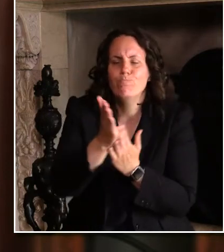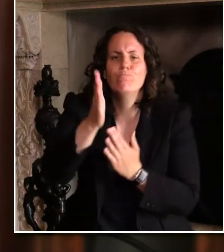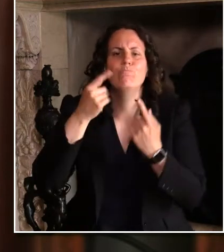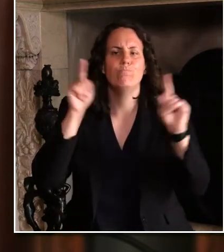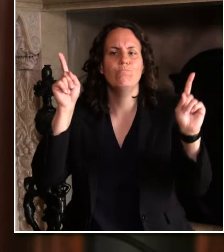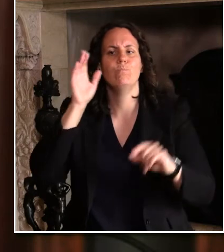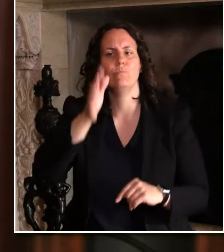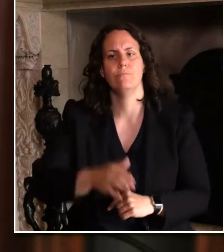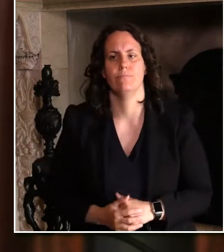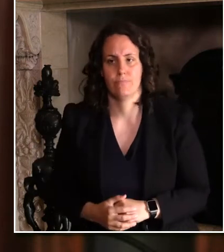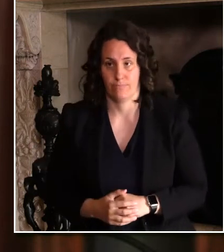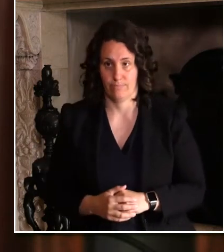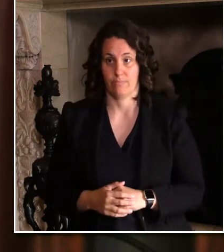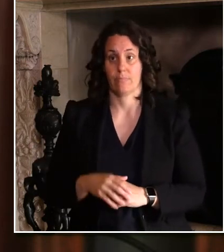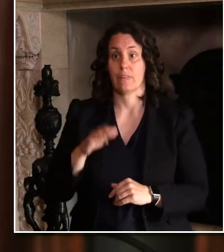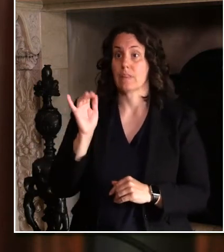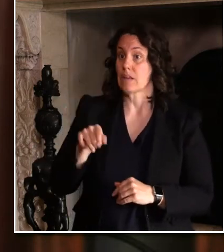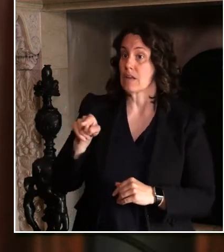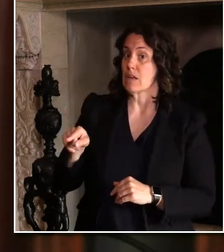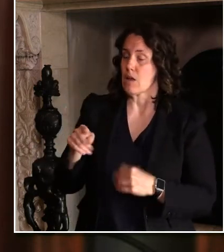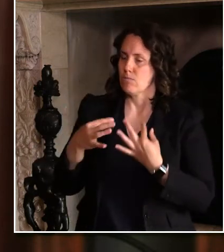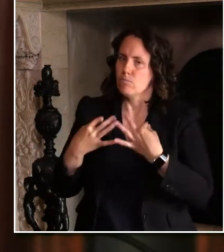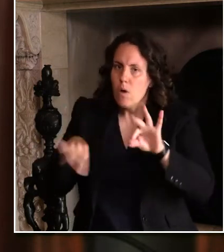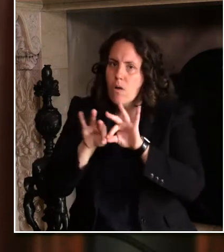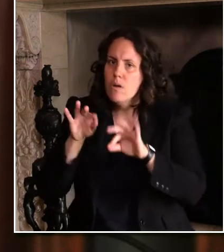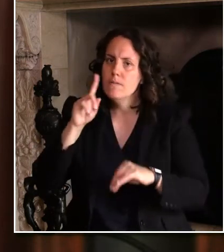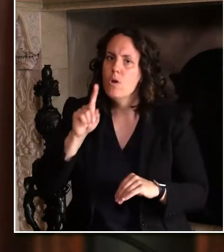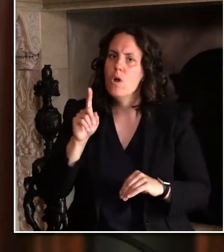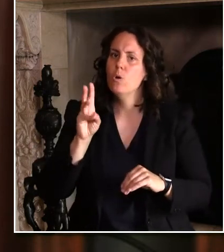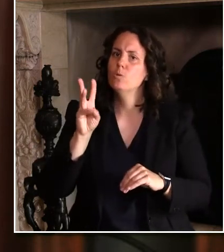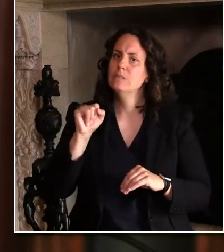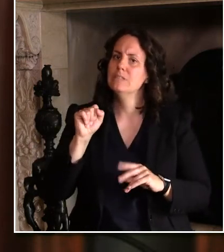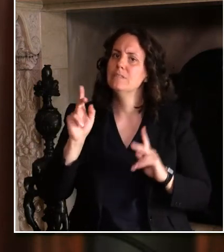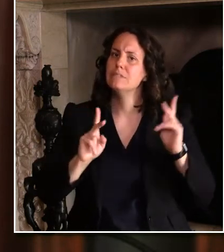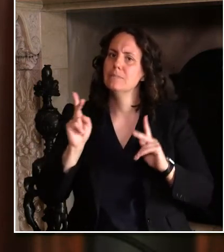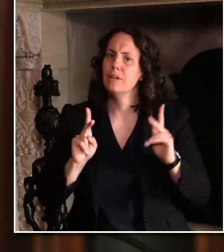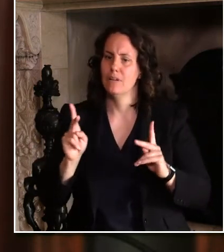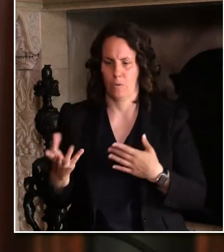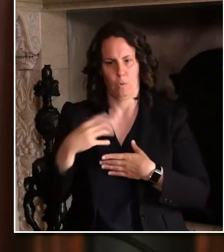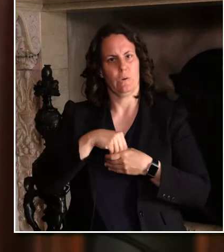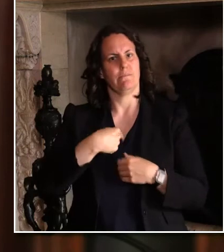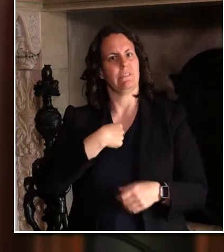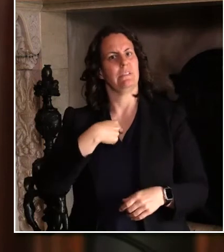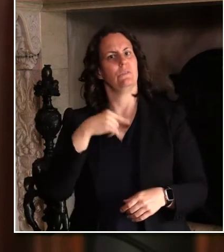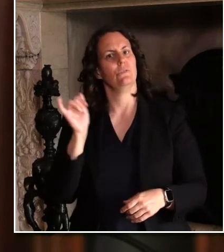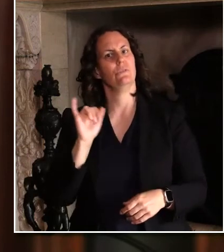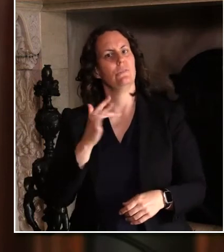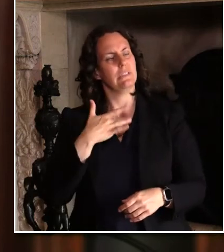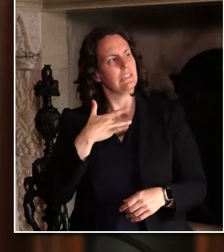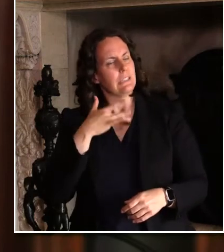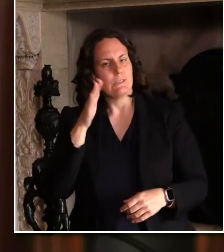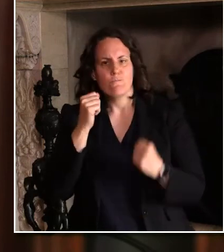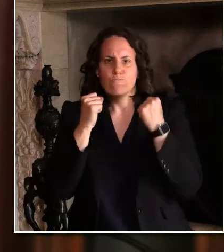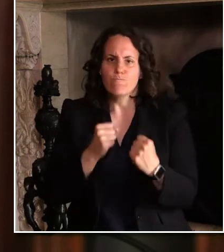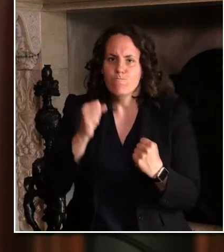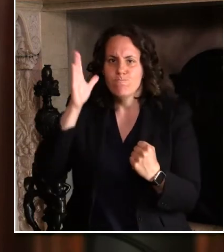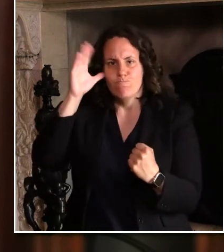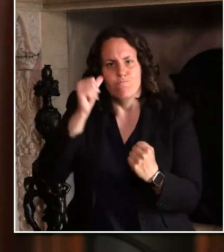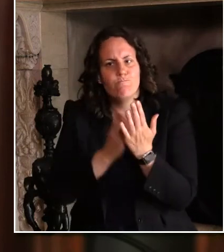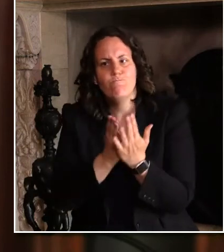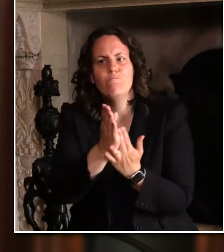individuals. During this pandemic, it makes sense to pay attention to our physical health. And if you have symptoms of COVID-19, please